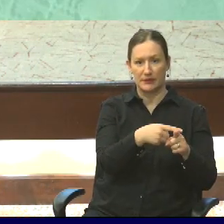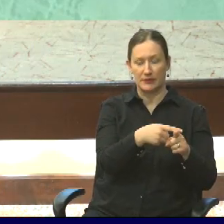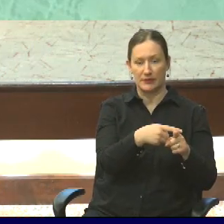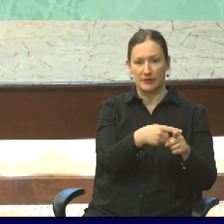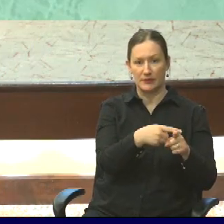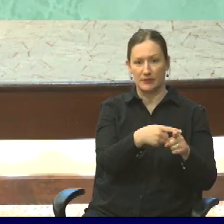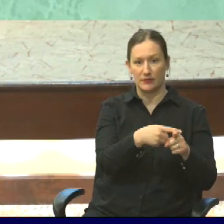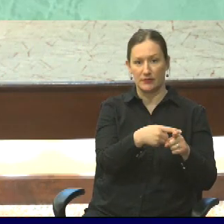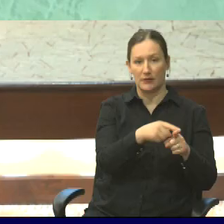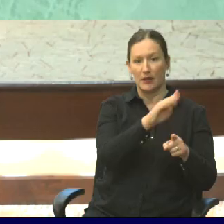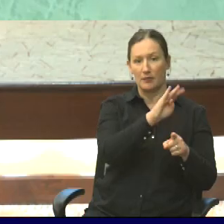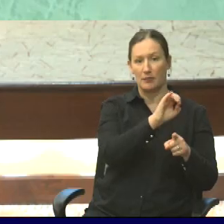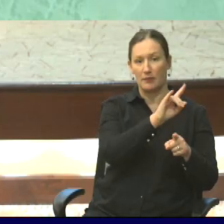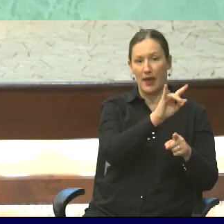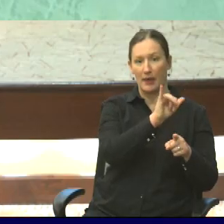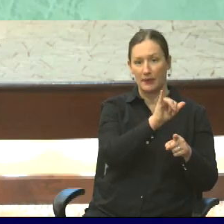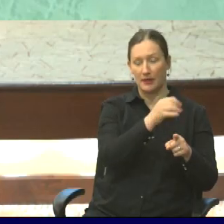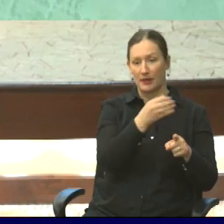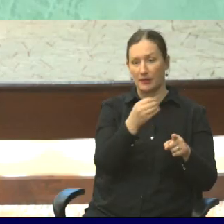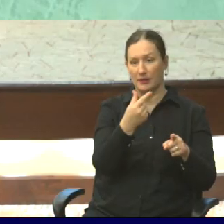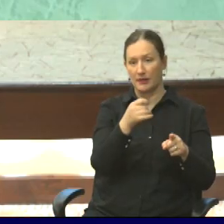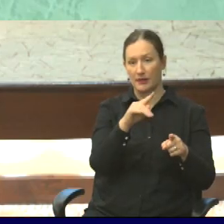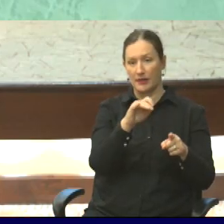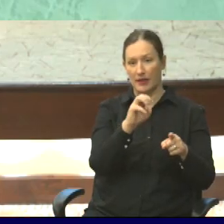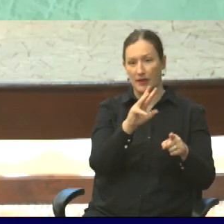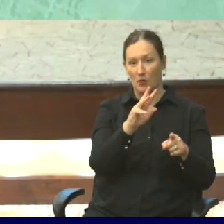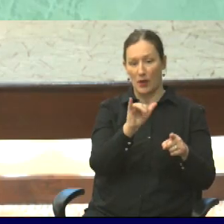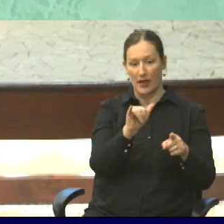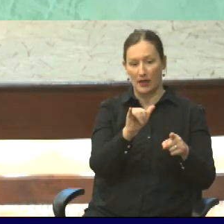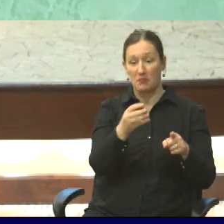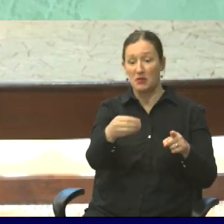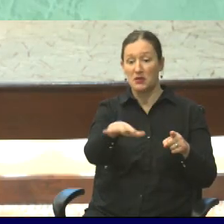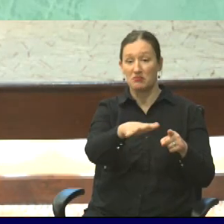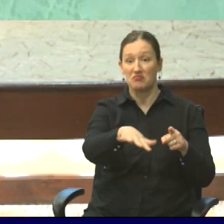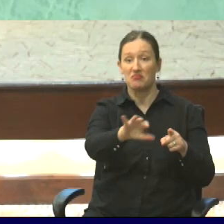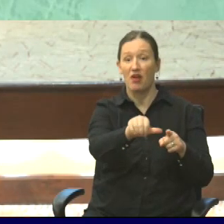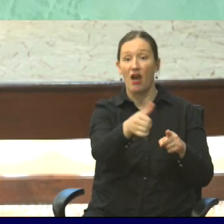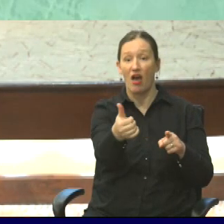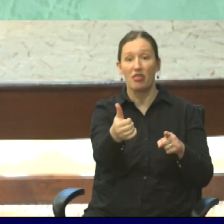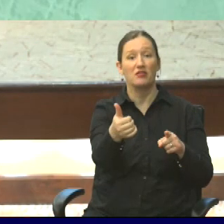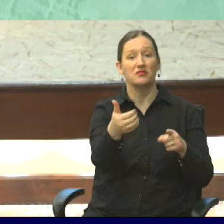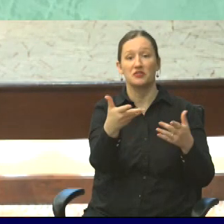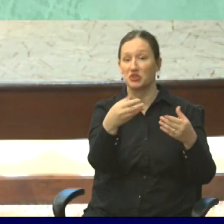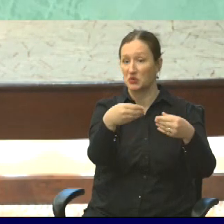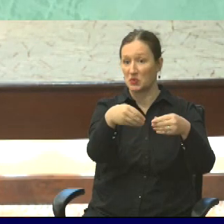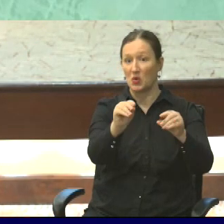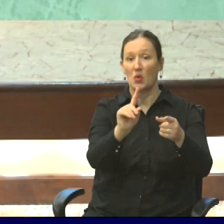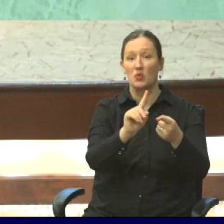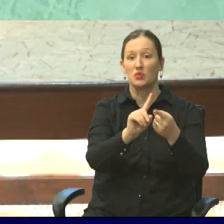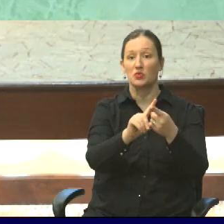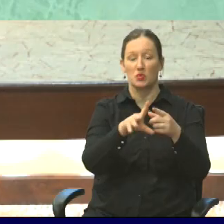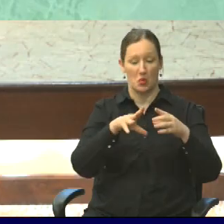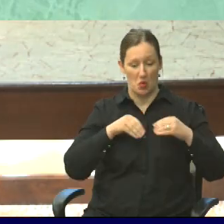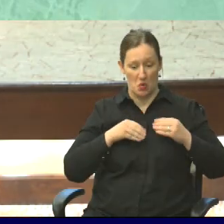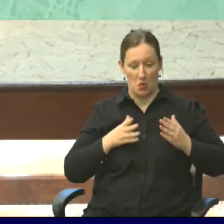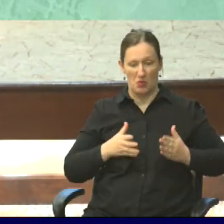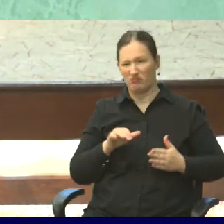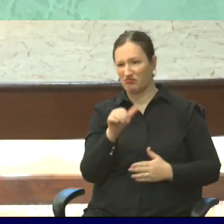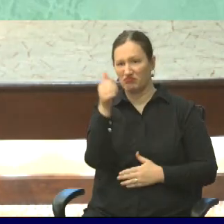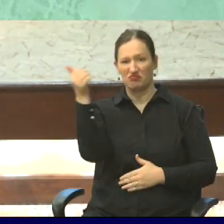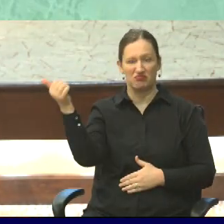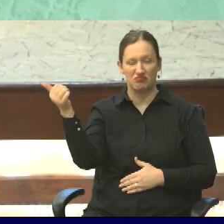of the property has sold to a new property owner, and they've come in and reworked